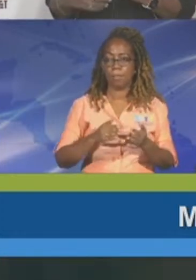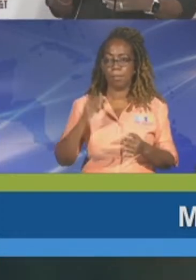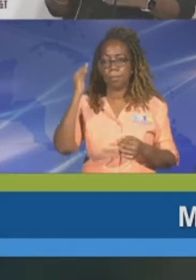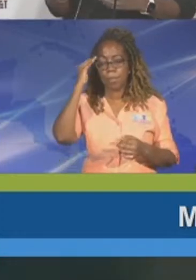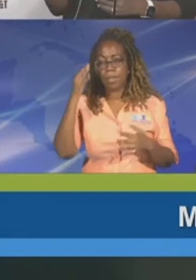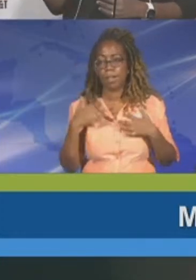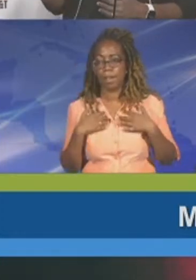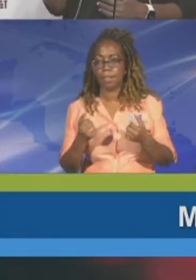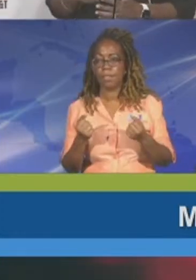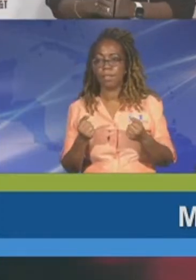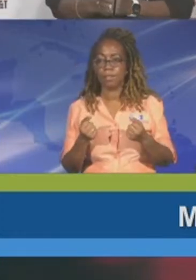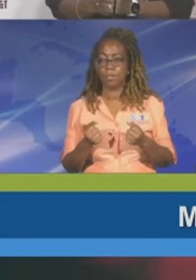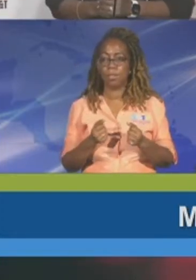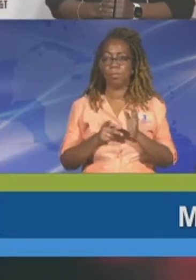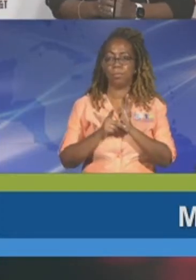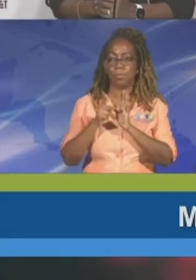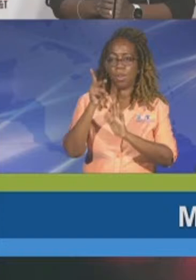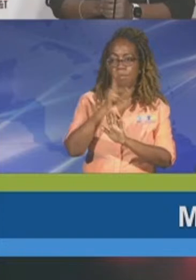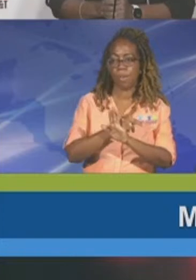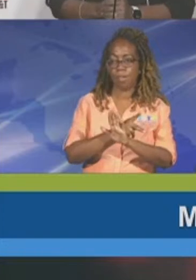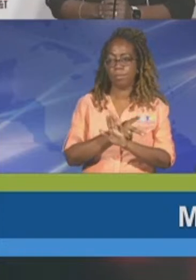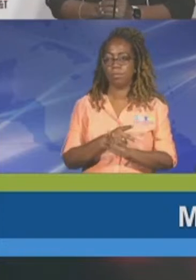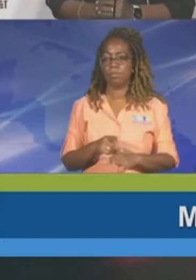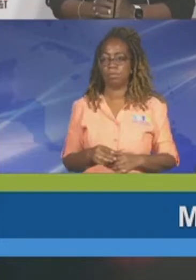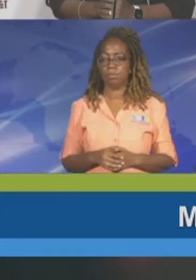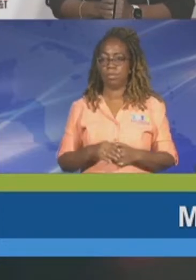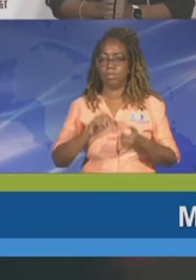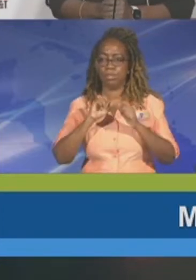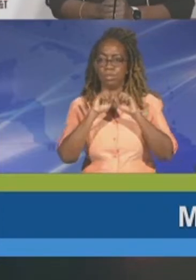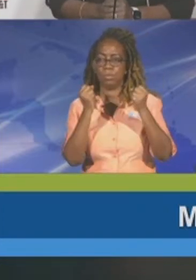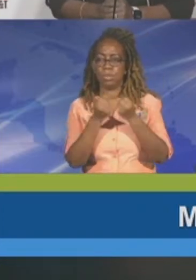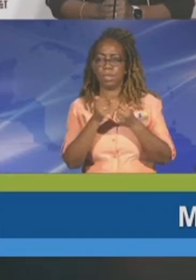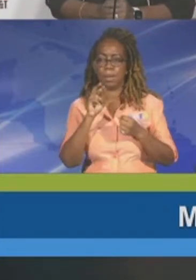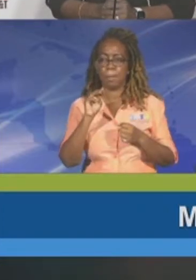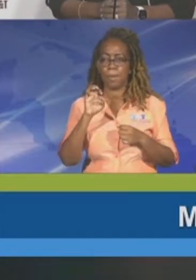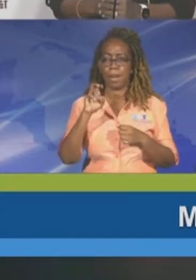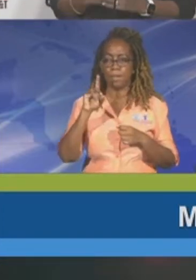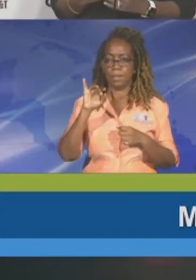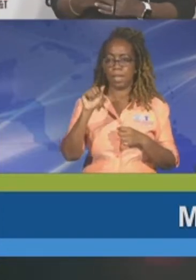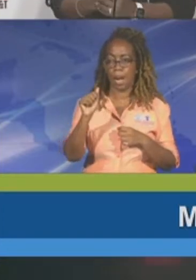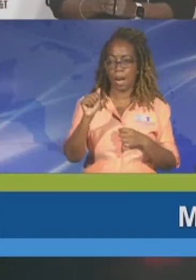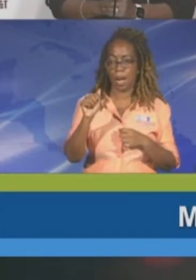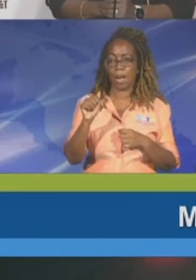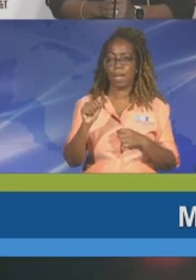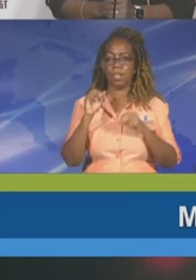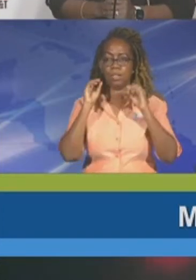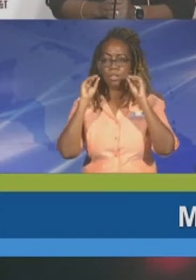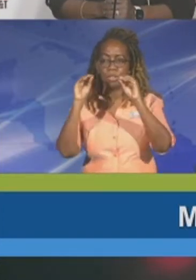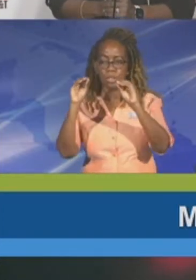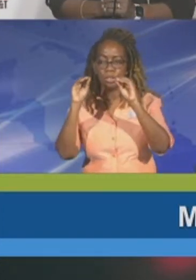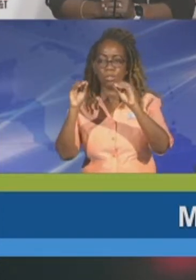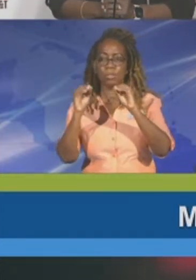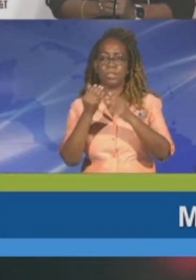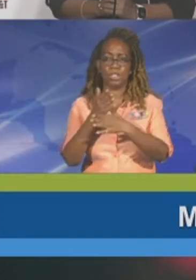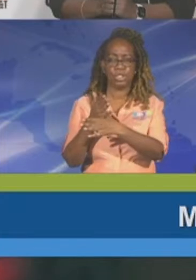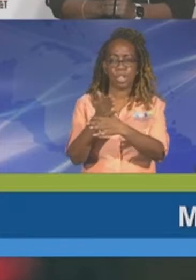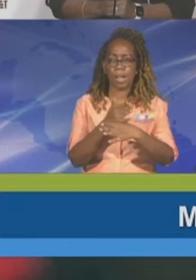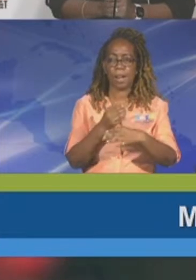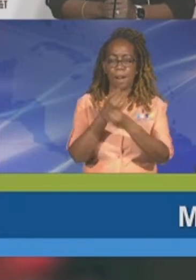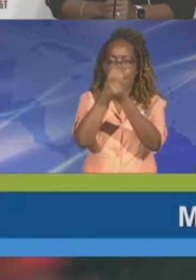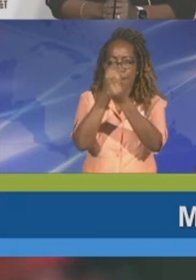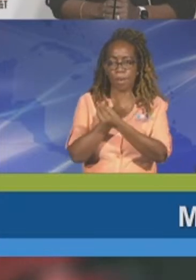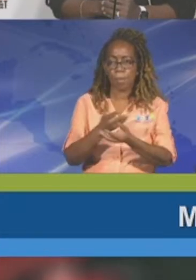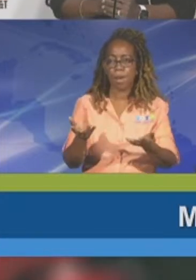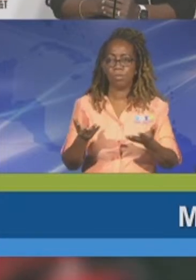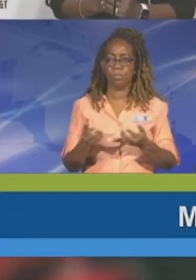we have some social media posts that go out from time to time that share information about suicide